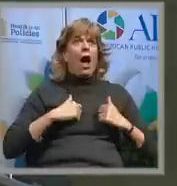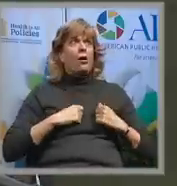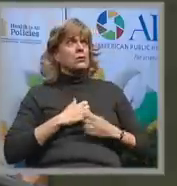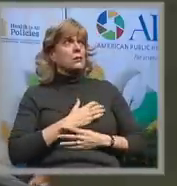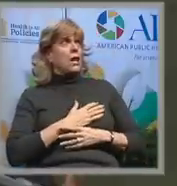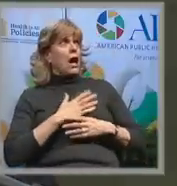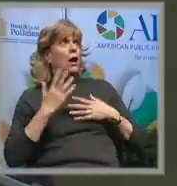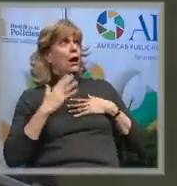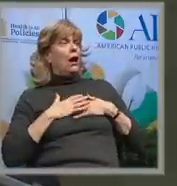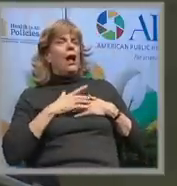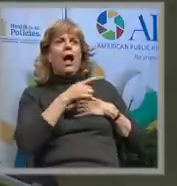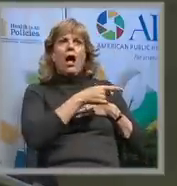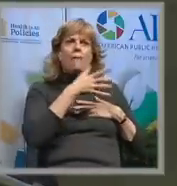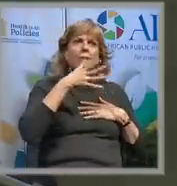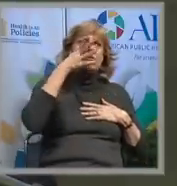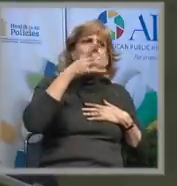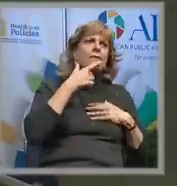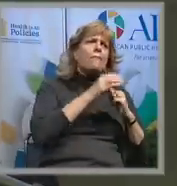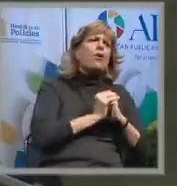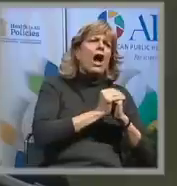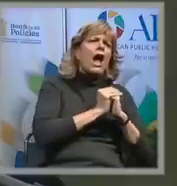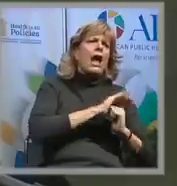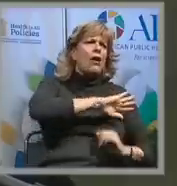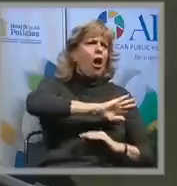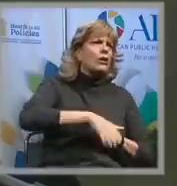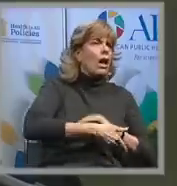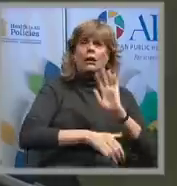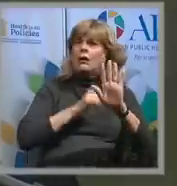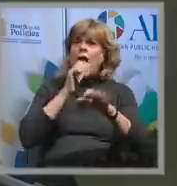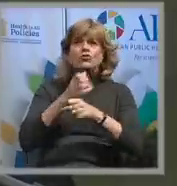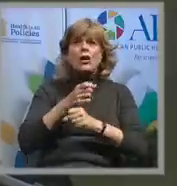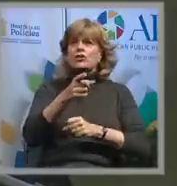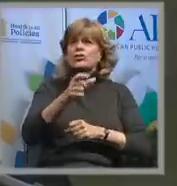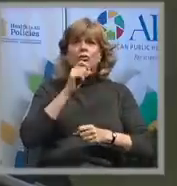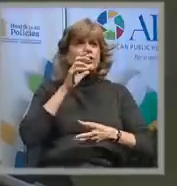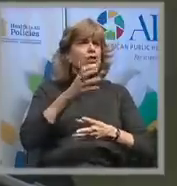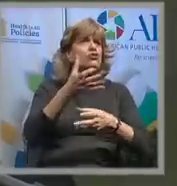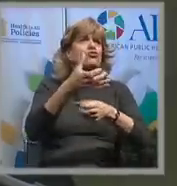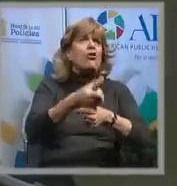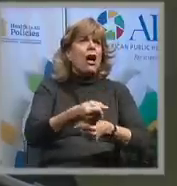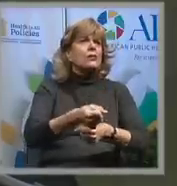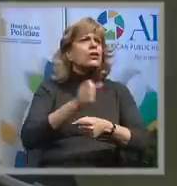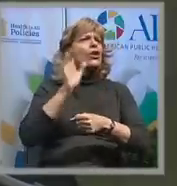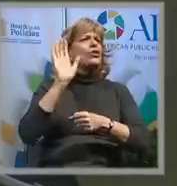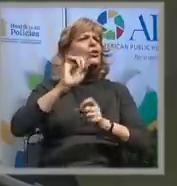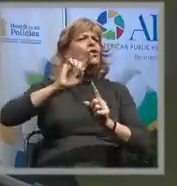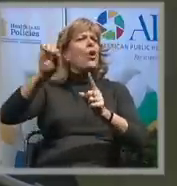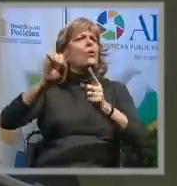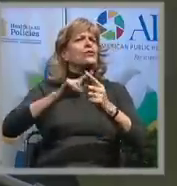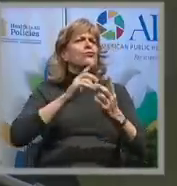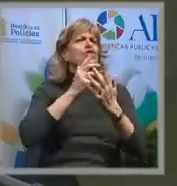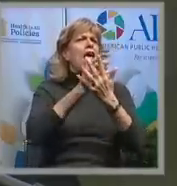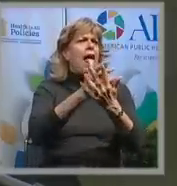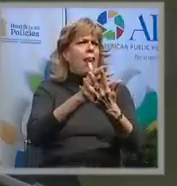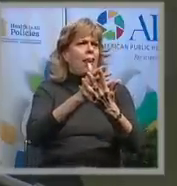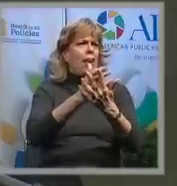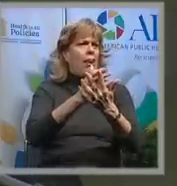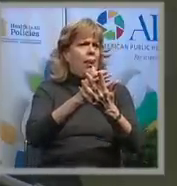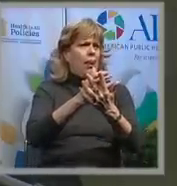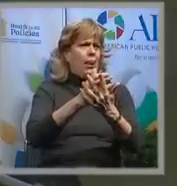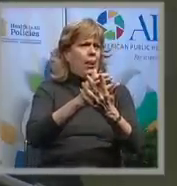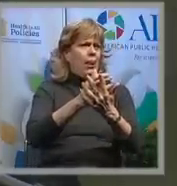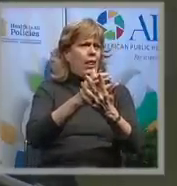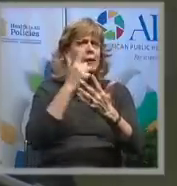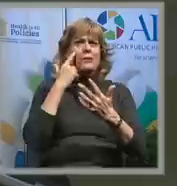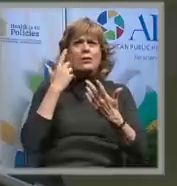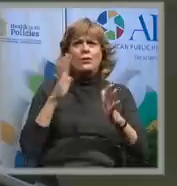And they said they had prayed all night. And they said, it wasn't that we didn't trust you. We didn't trust your going to jail and being under people